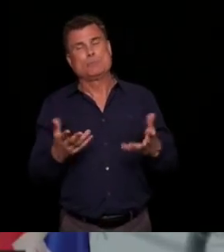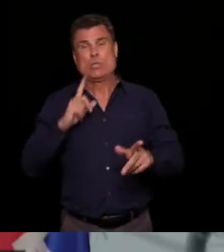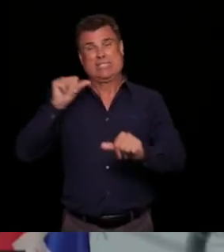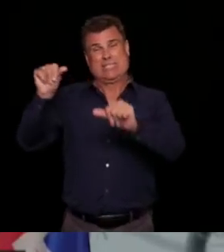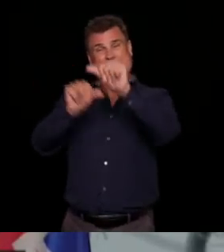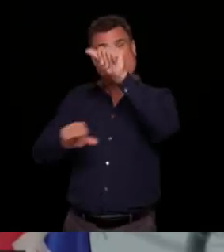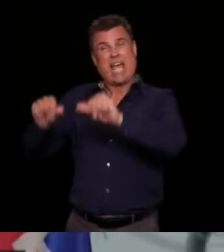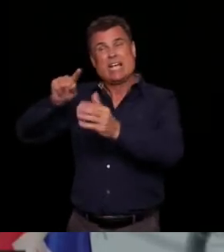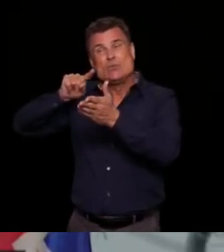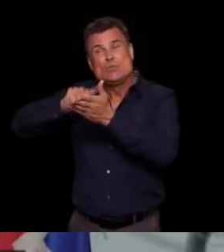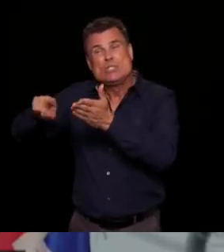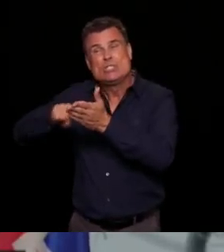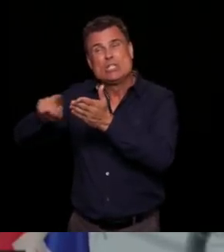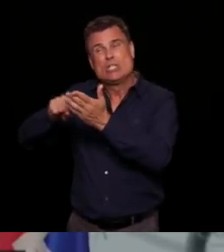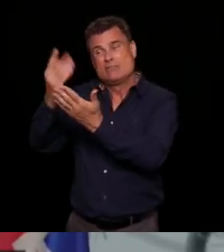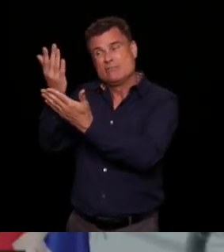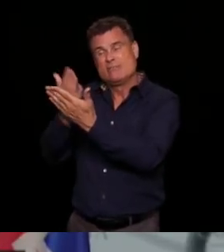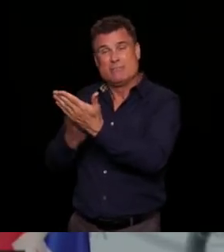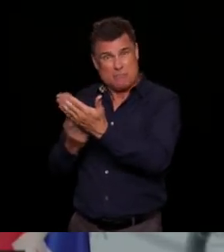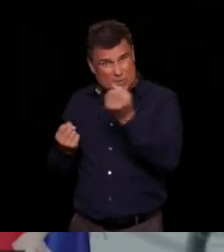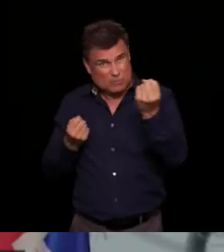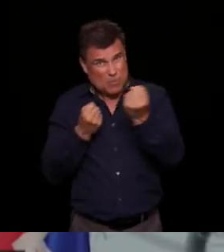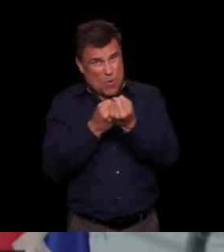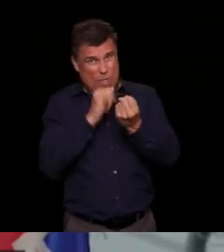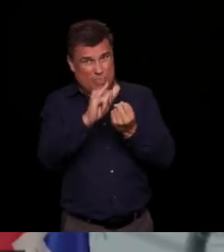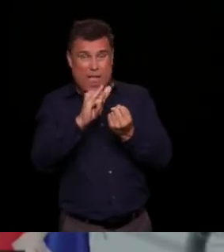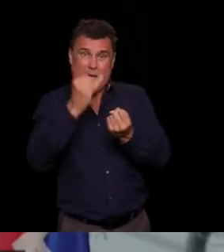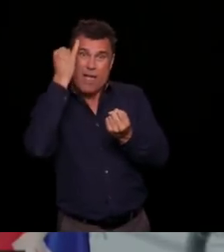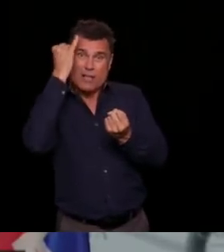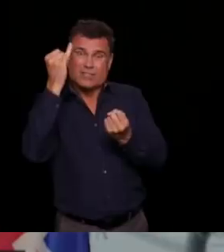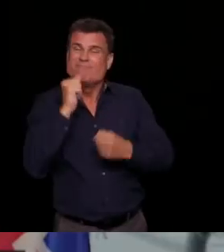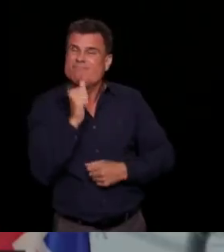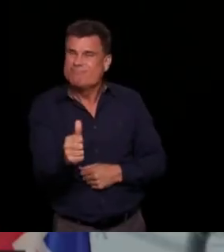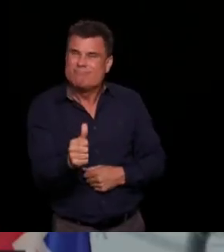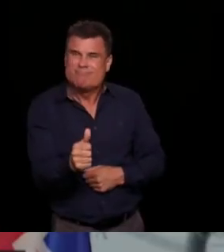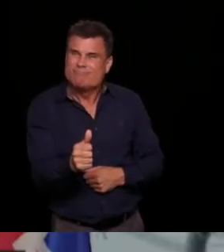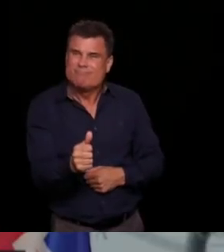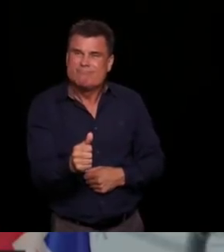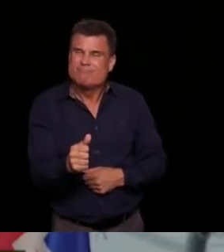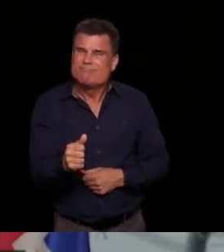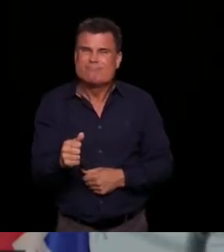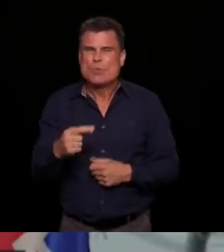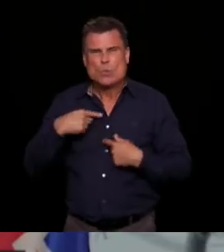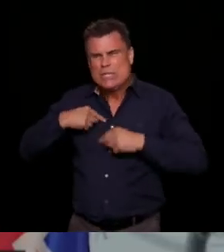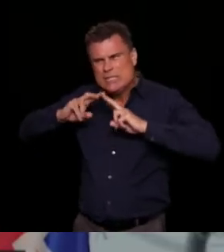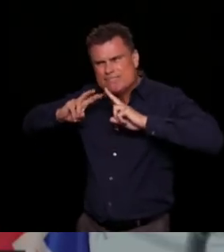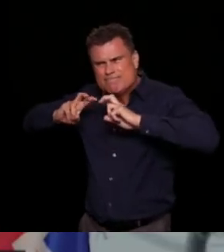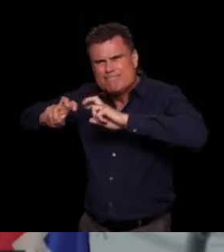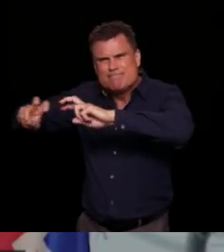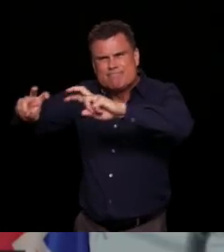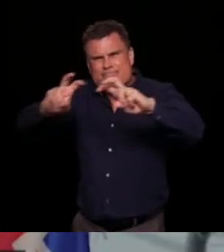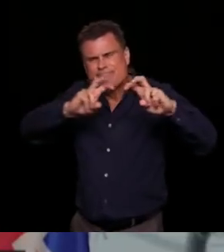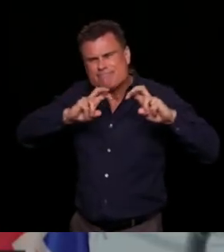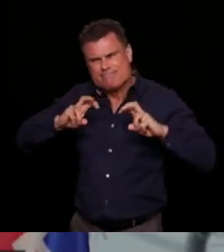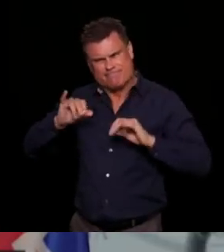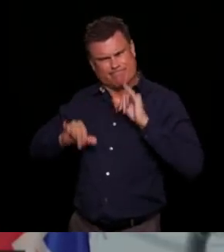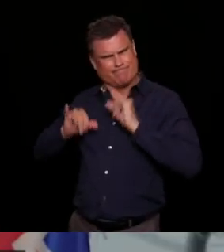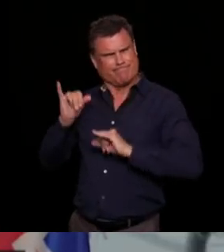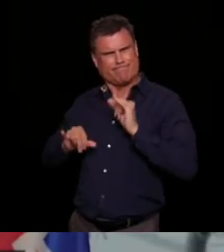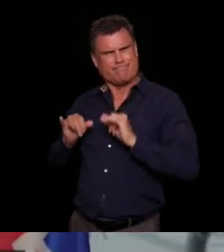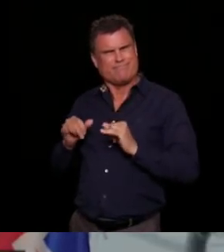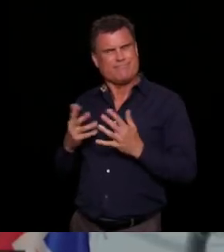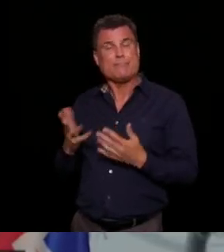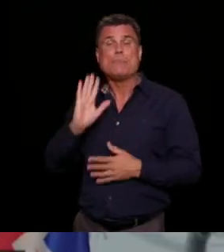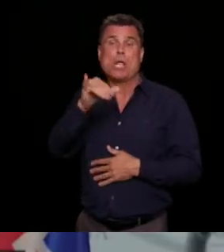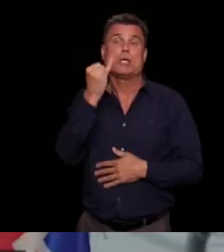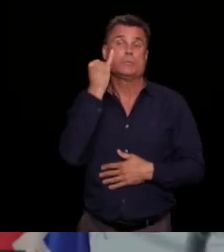look at the evidence very thoroughly and make decisions based on what is likely to make a difference. One of the things we know about testing people